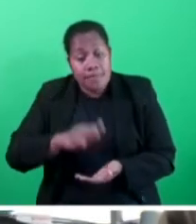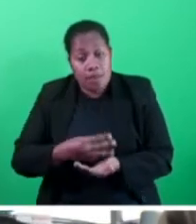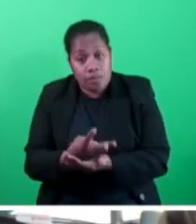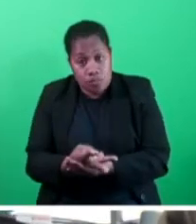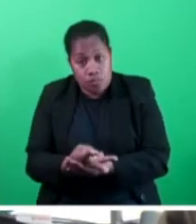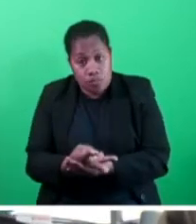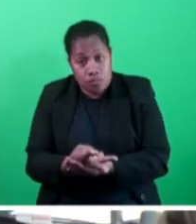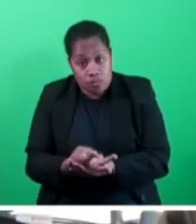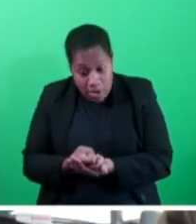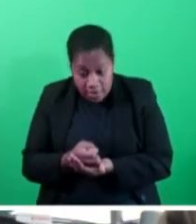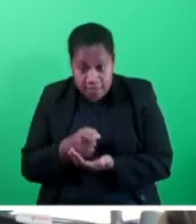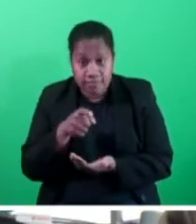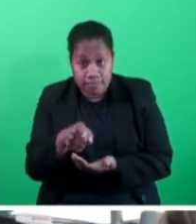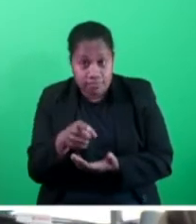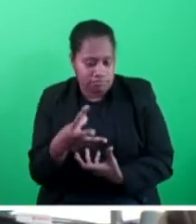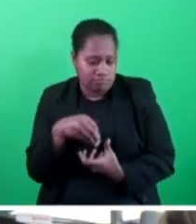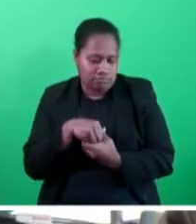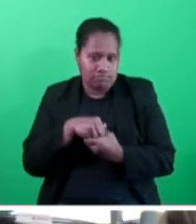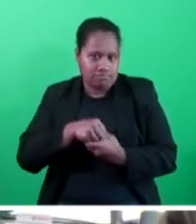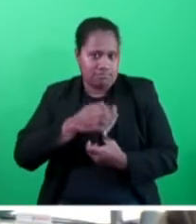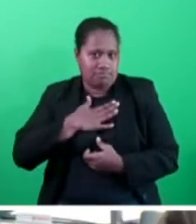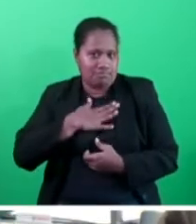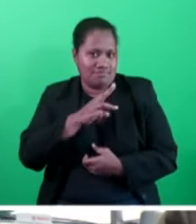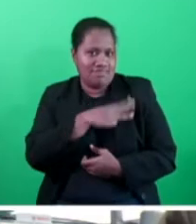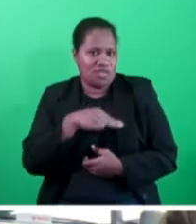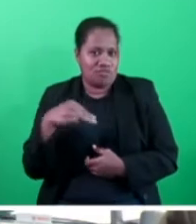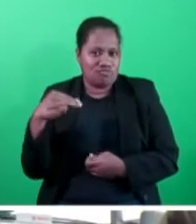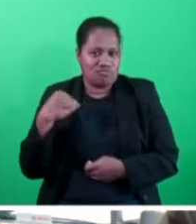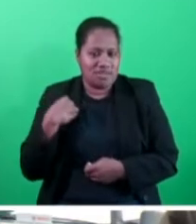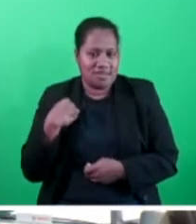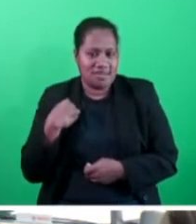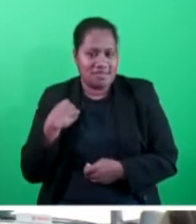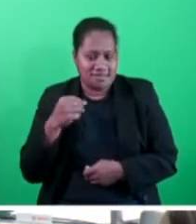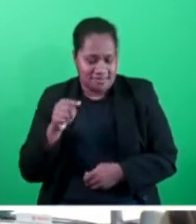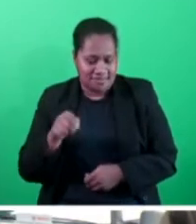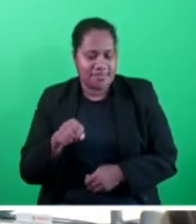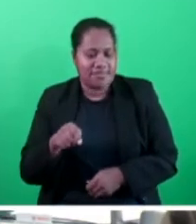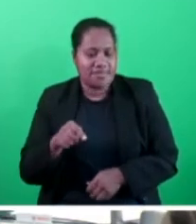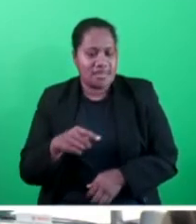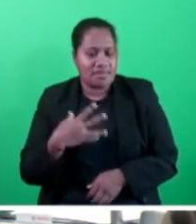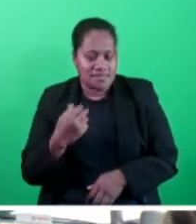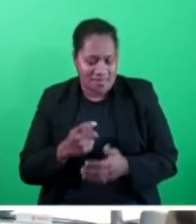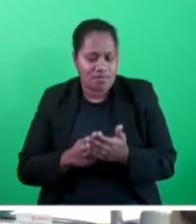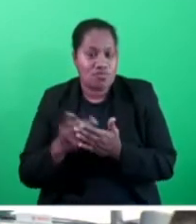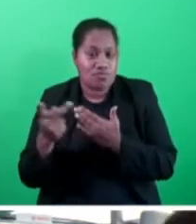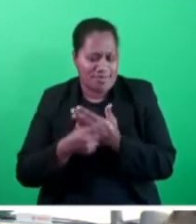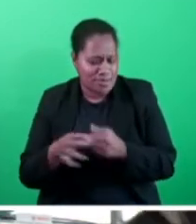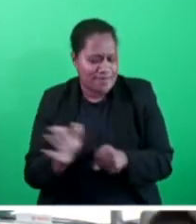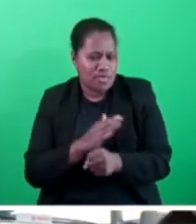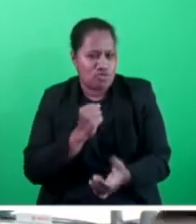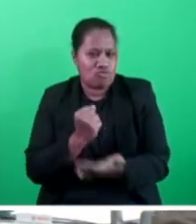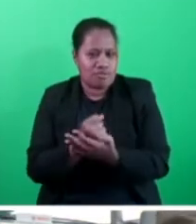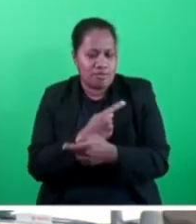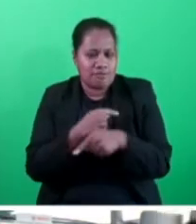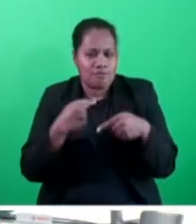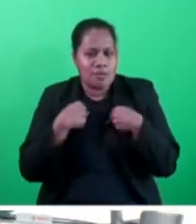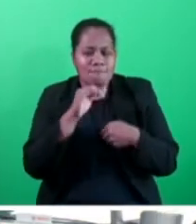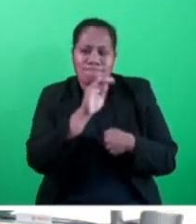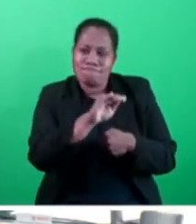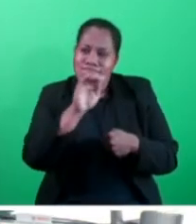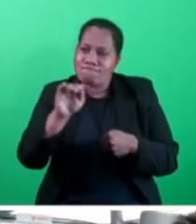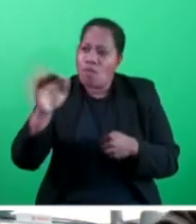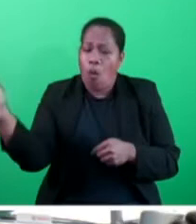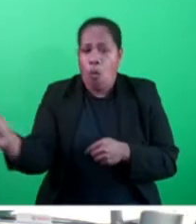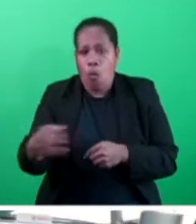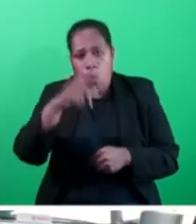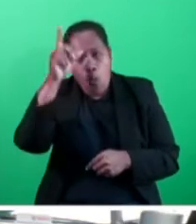part of my ministry's compliance and enforcement program that will ensure that we reach out to all Fijian workers in our